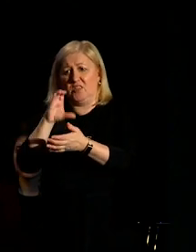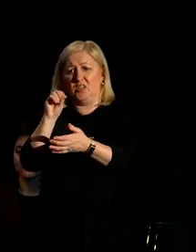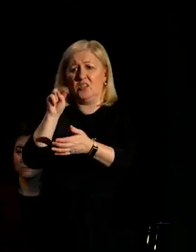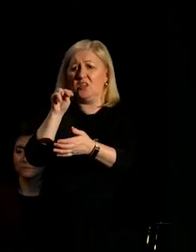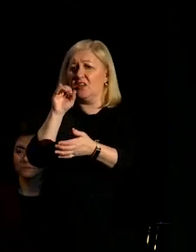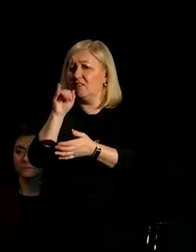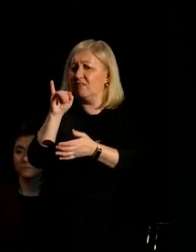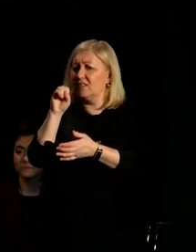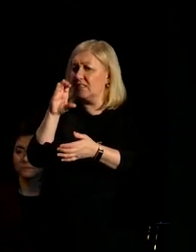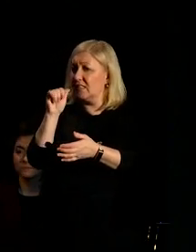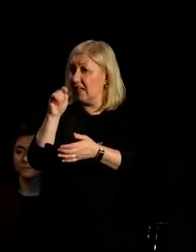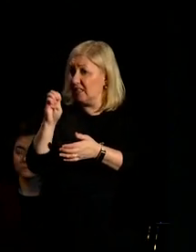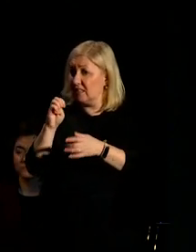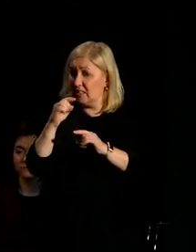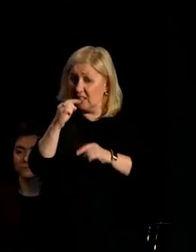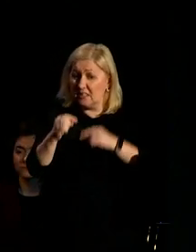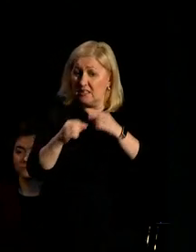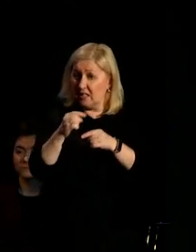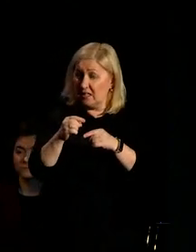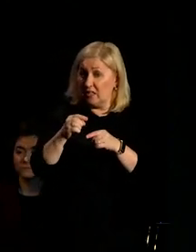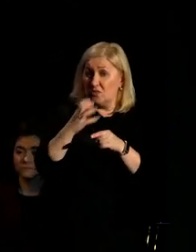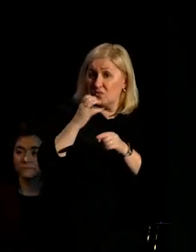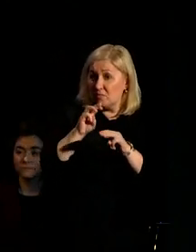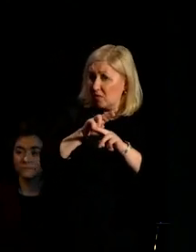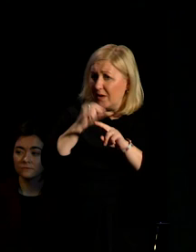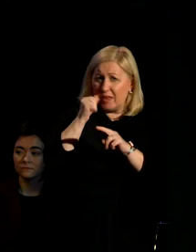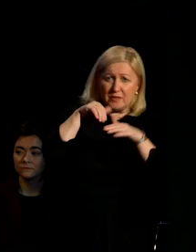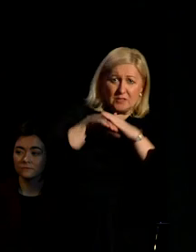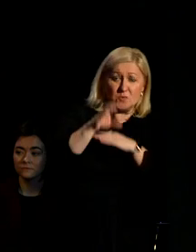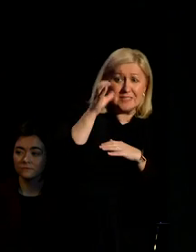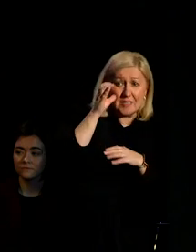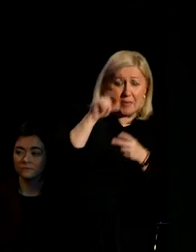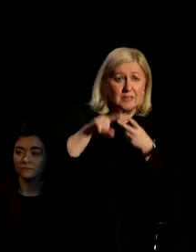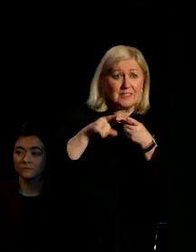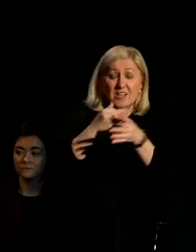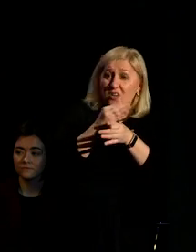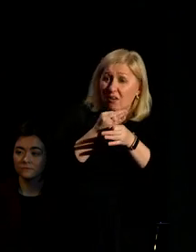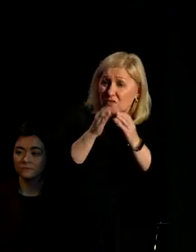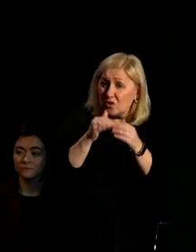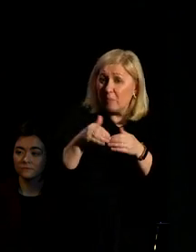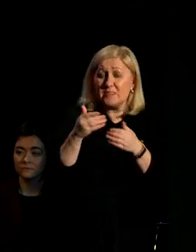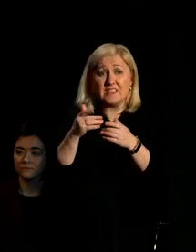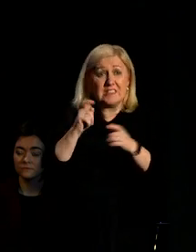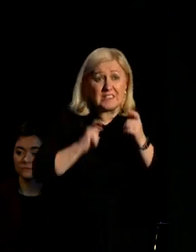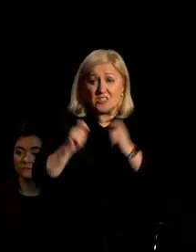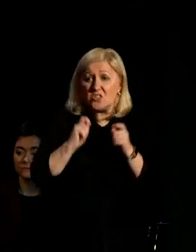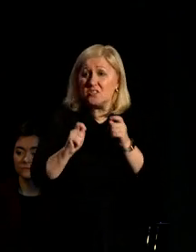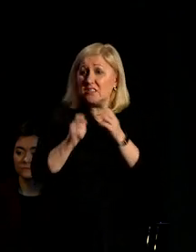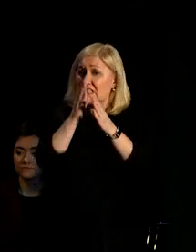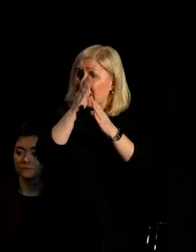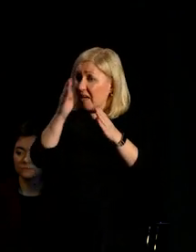places such as cafes, cinemas, theatres, sport centres, libraries or